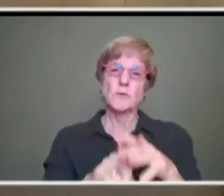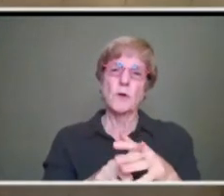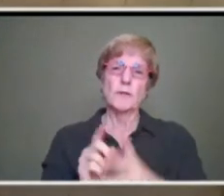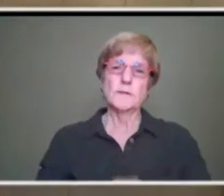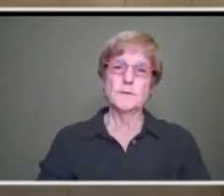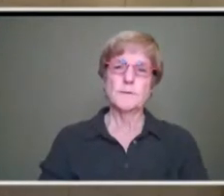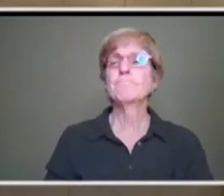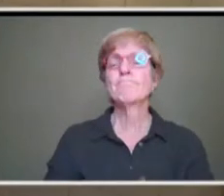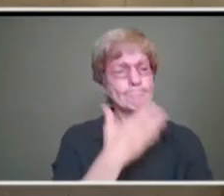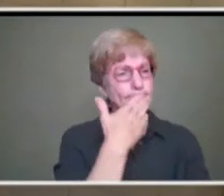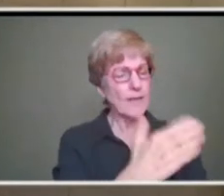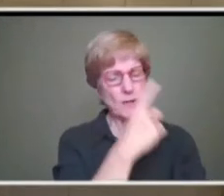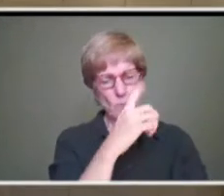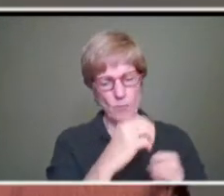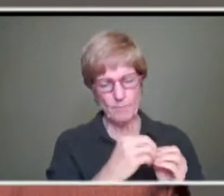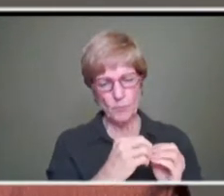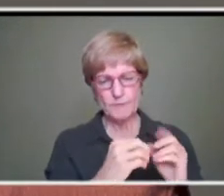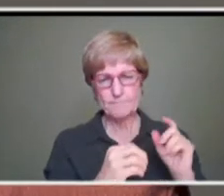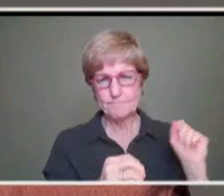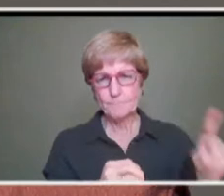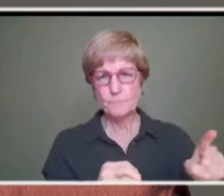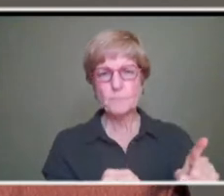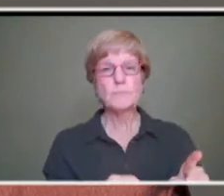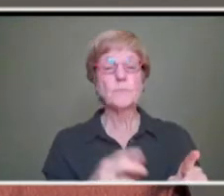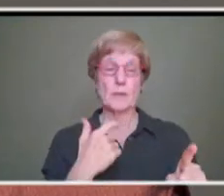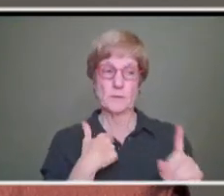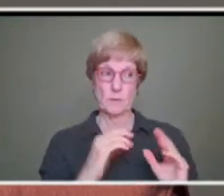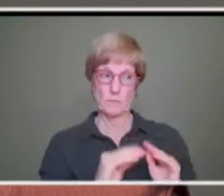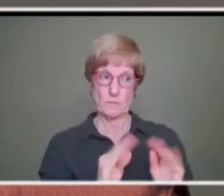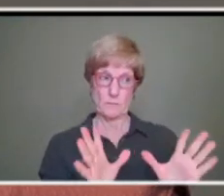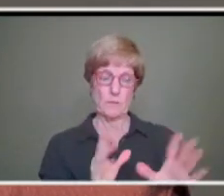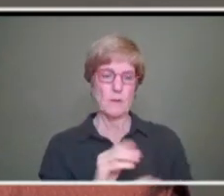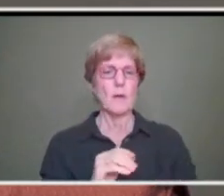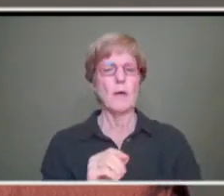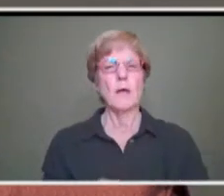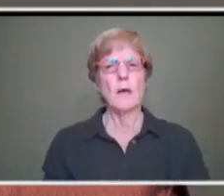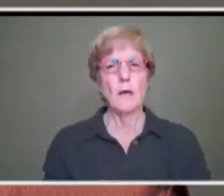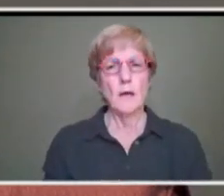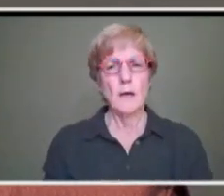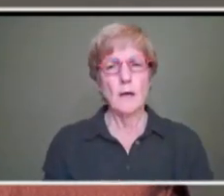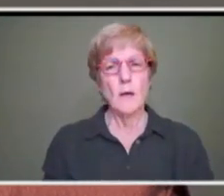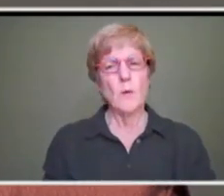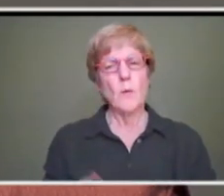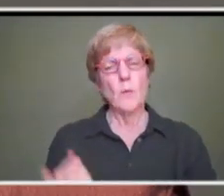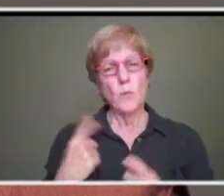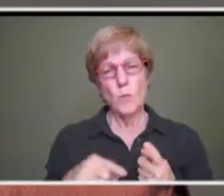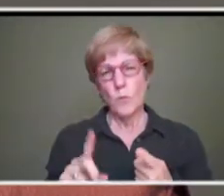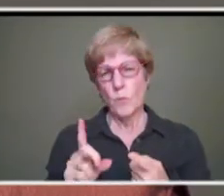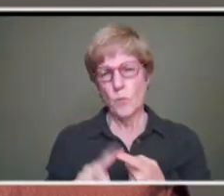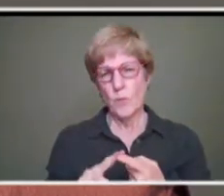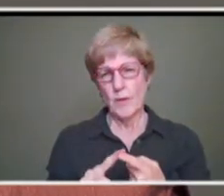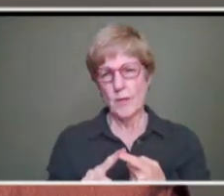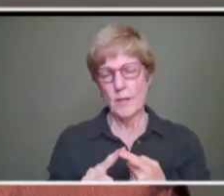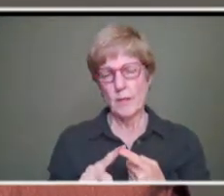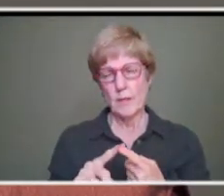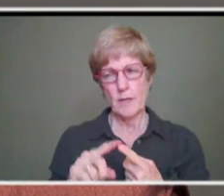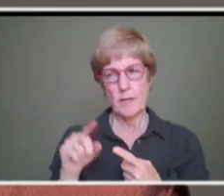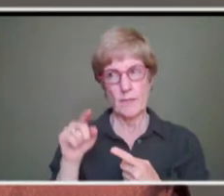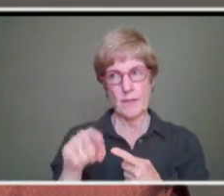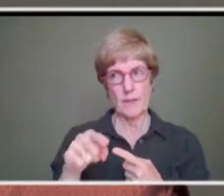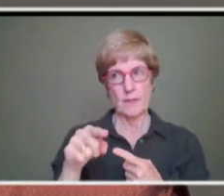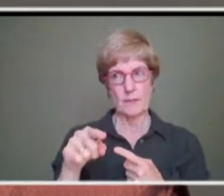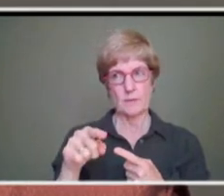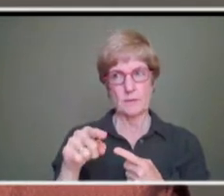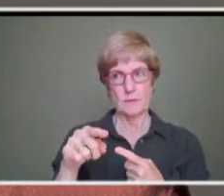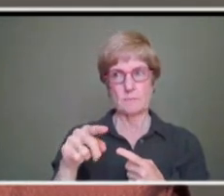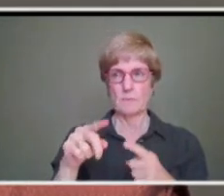you and then just one last follow-up just so I'm clear when these Place Types on